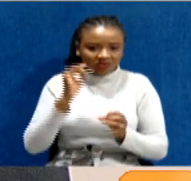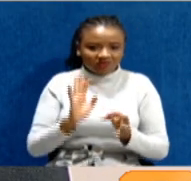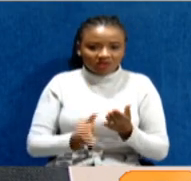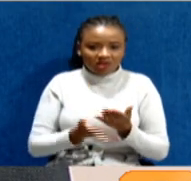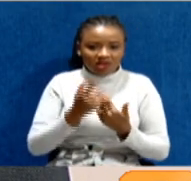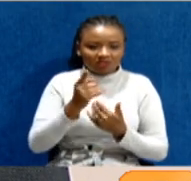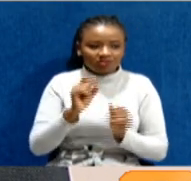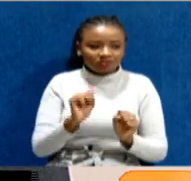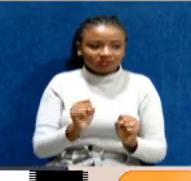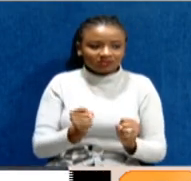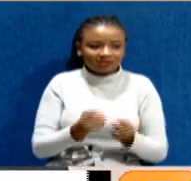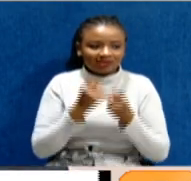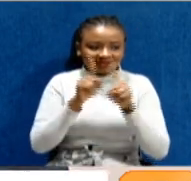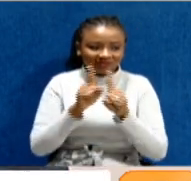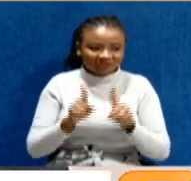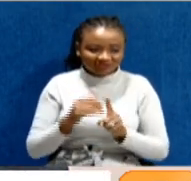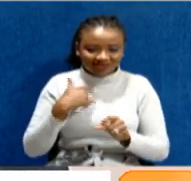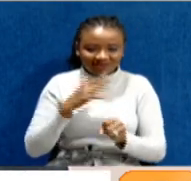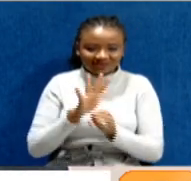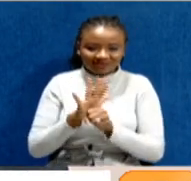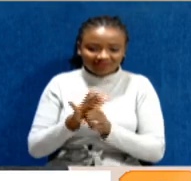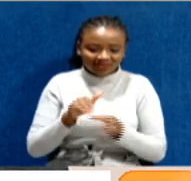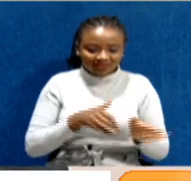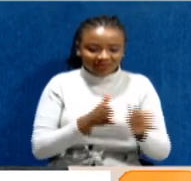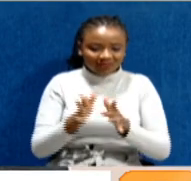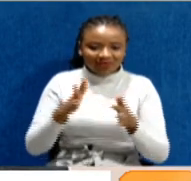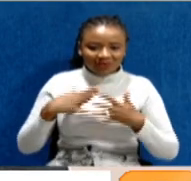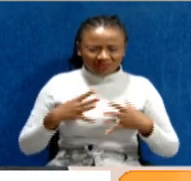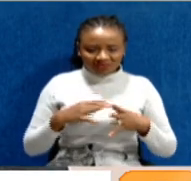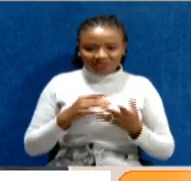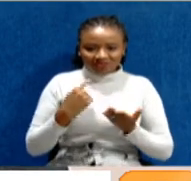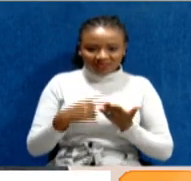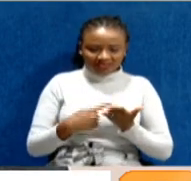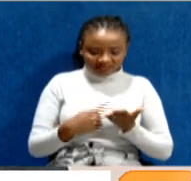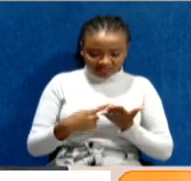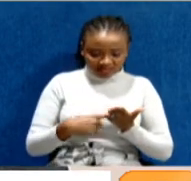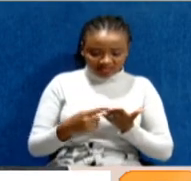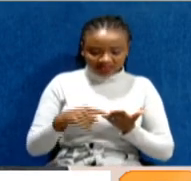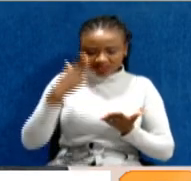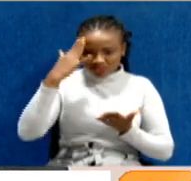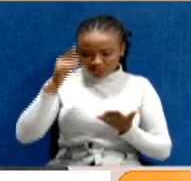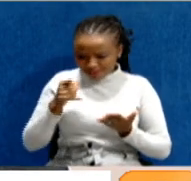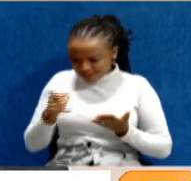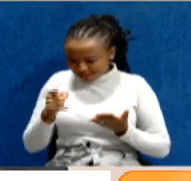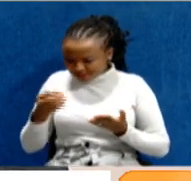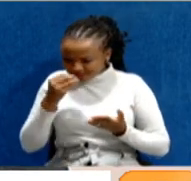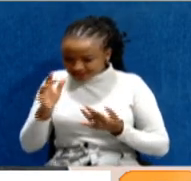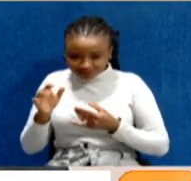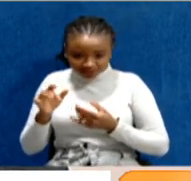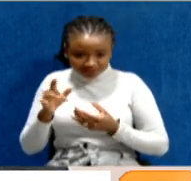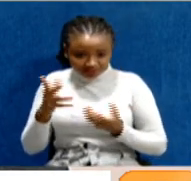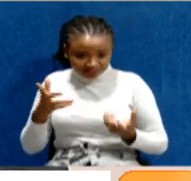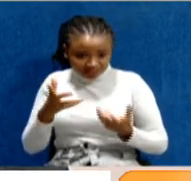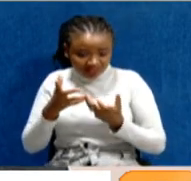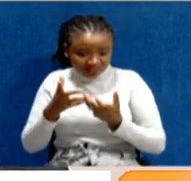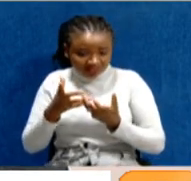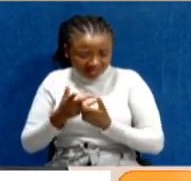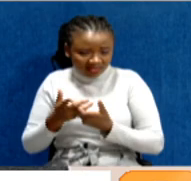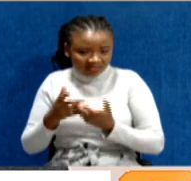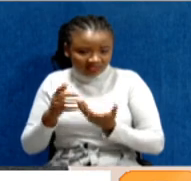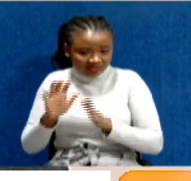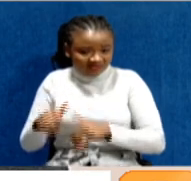safe. And there are so many mechanisms. Actually, I will talk about what we call organic certification of the products that are in the market so